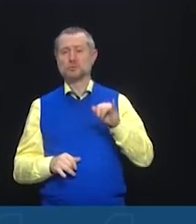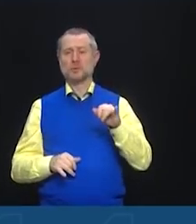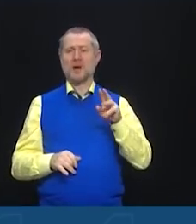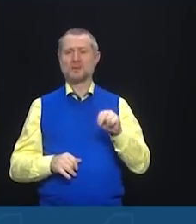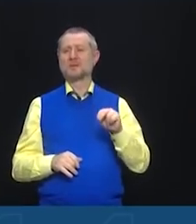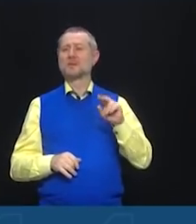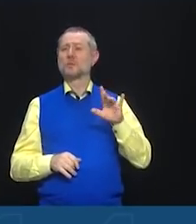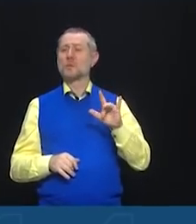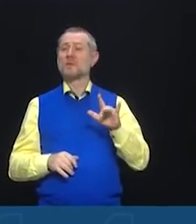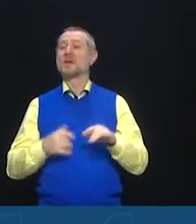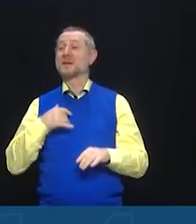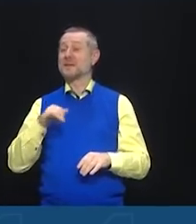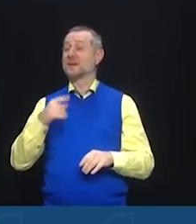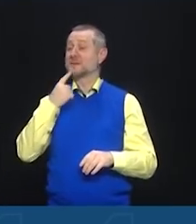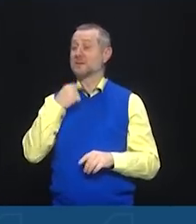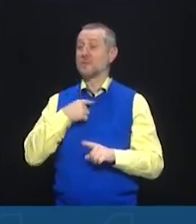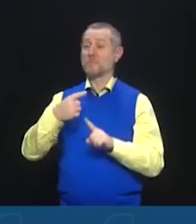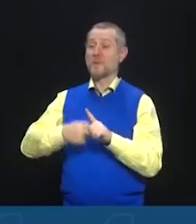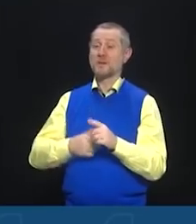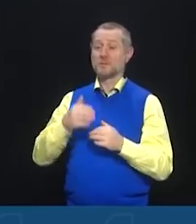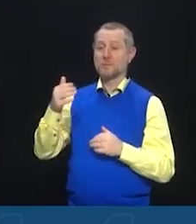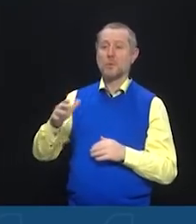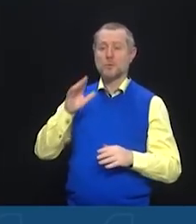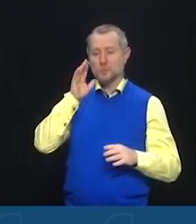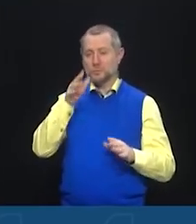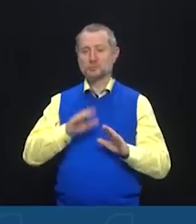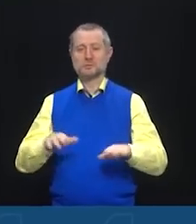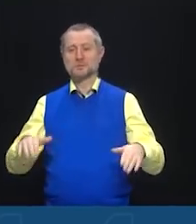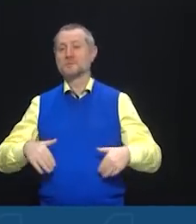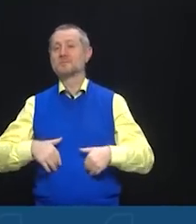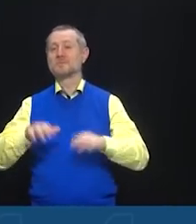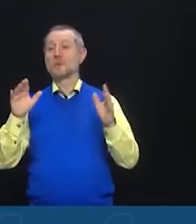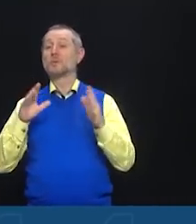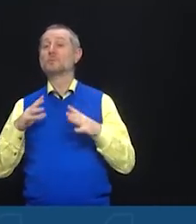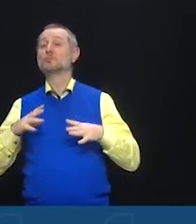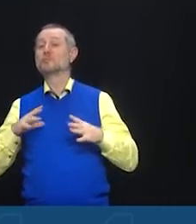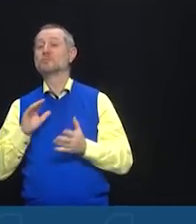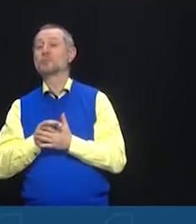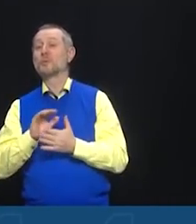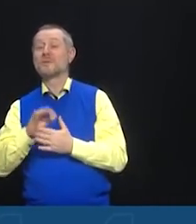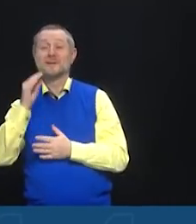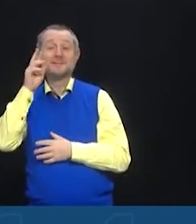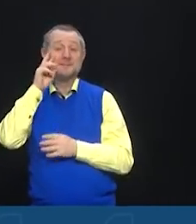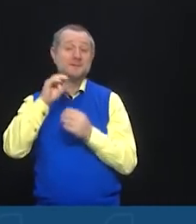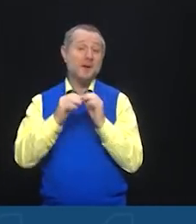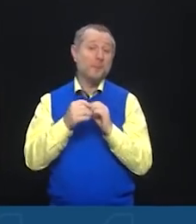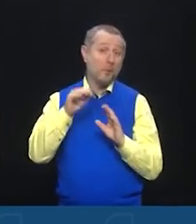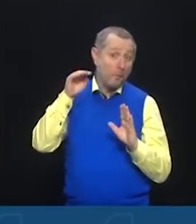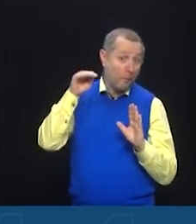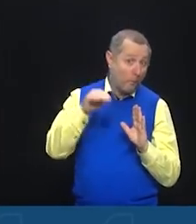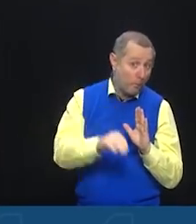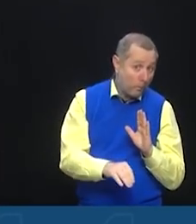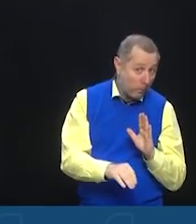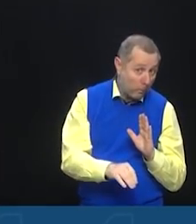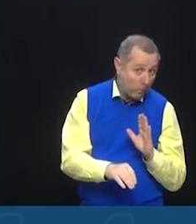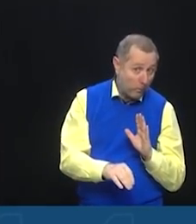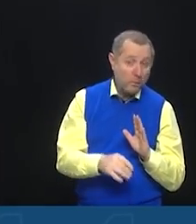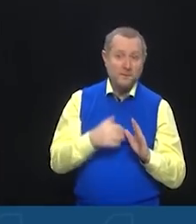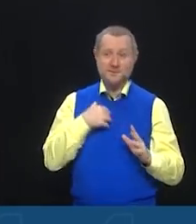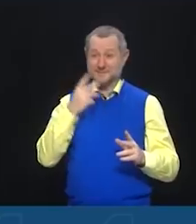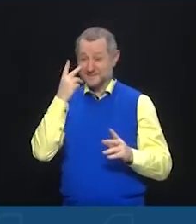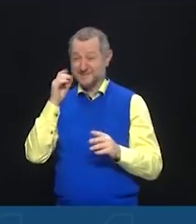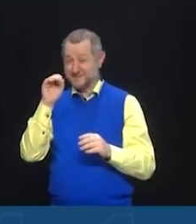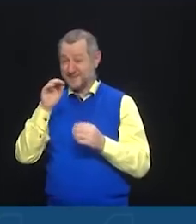month from now, our children will be on break. Let's see if the numbers hold. Let's see all these factors I already spoke about, if